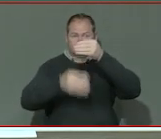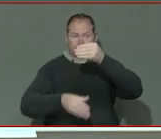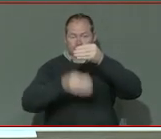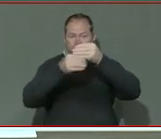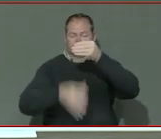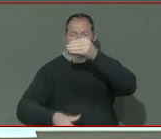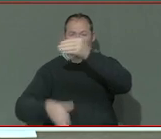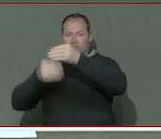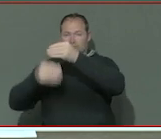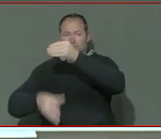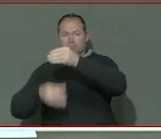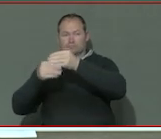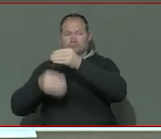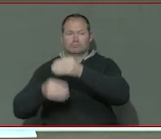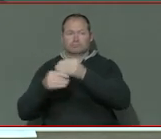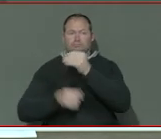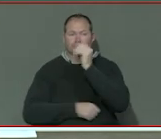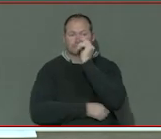you will get, yes,